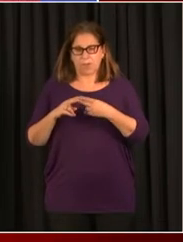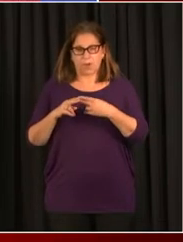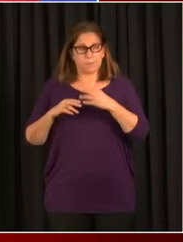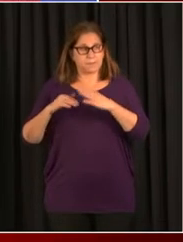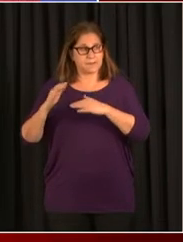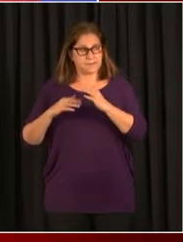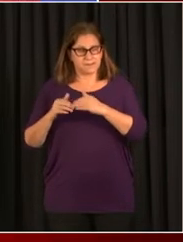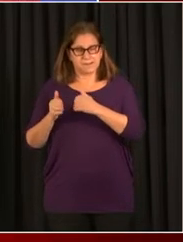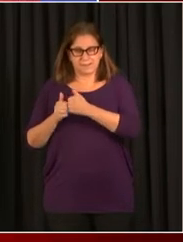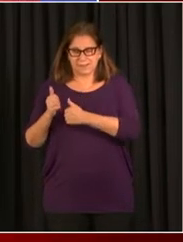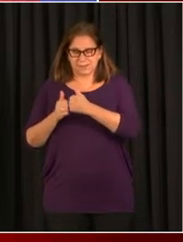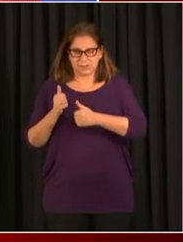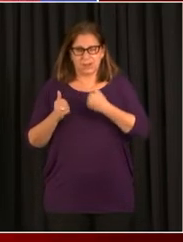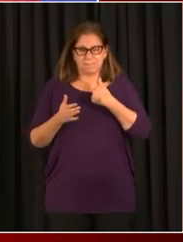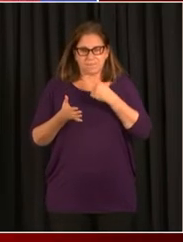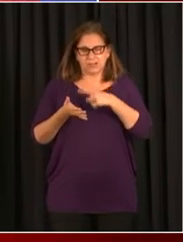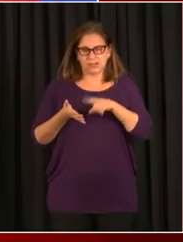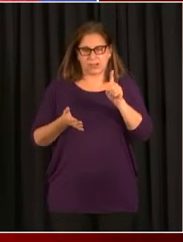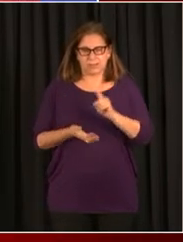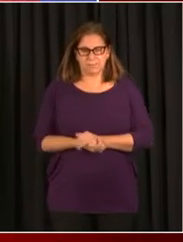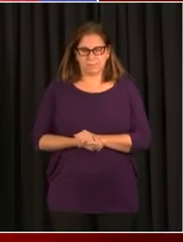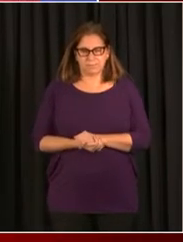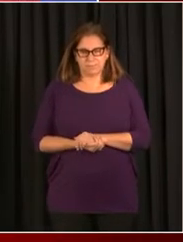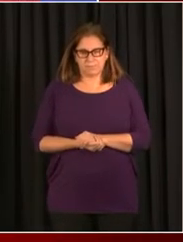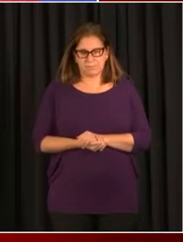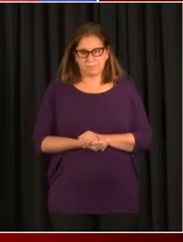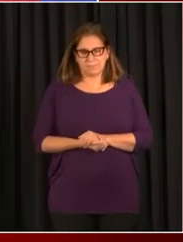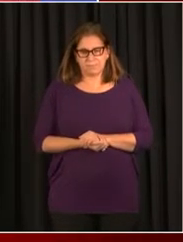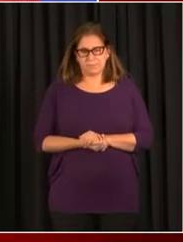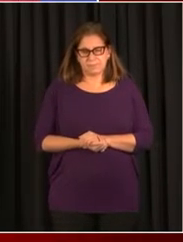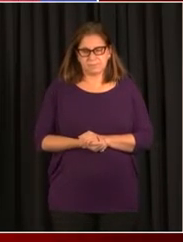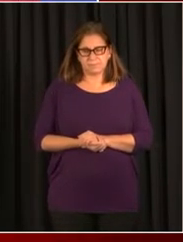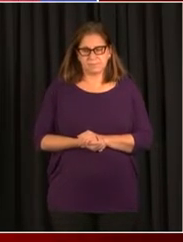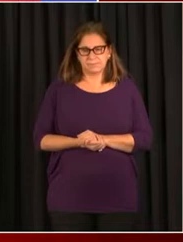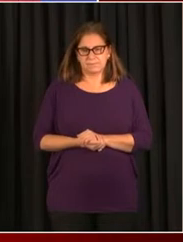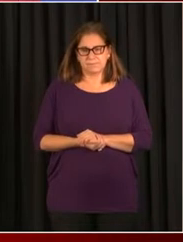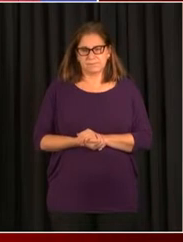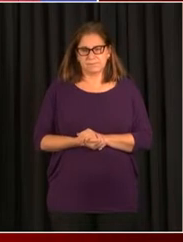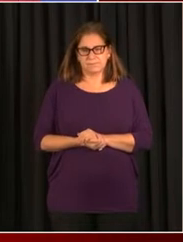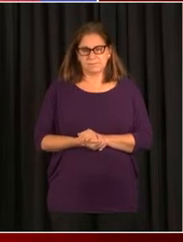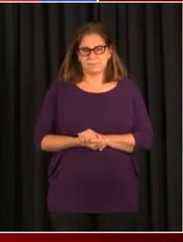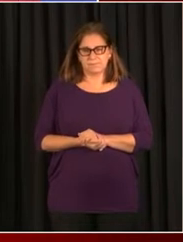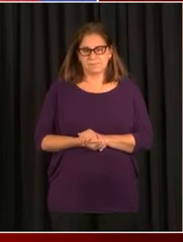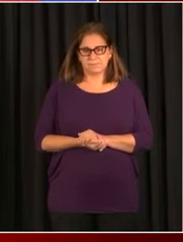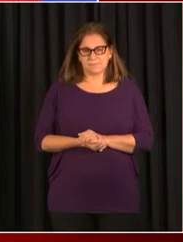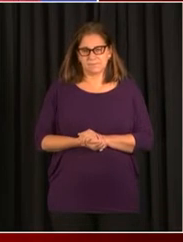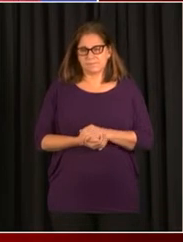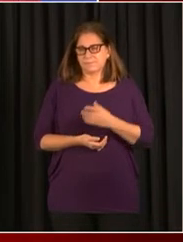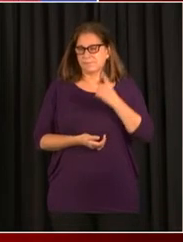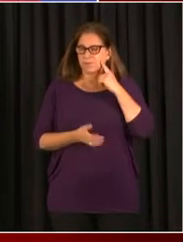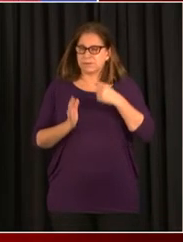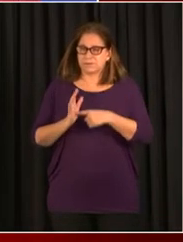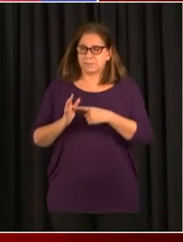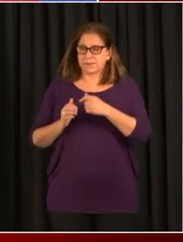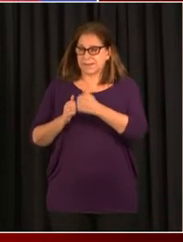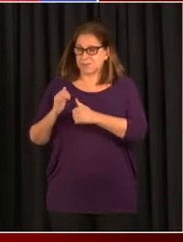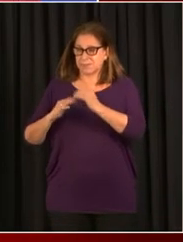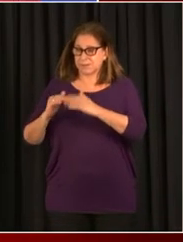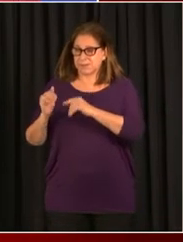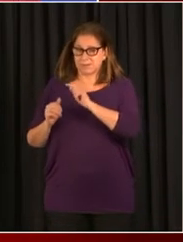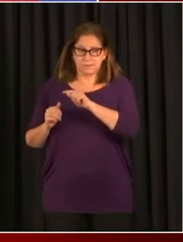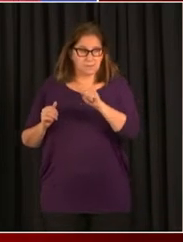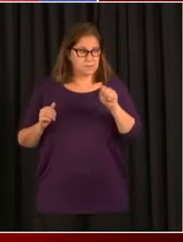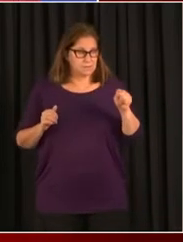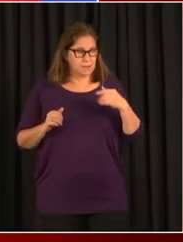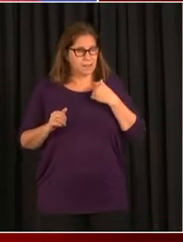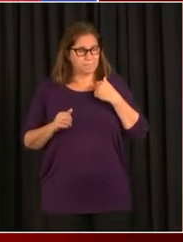HVAC upgrades, and the operations plan for each one of our elementary schools. So all of that is proceeding.